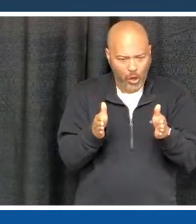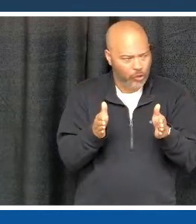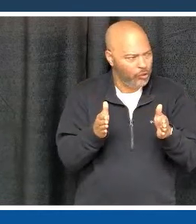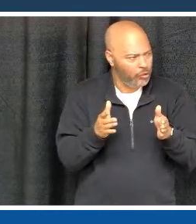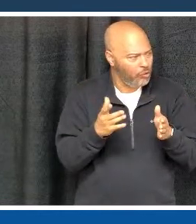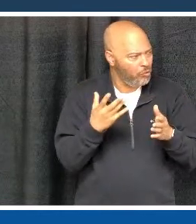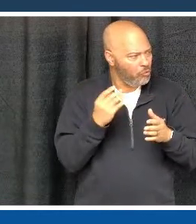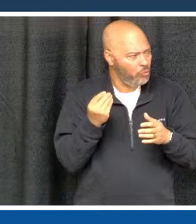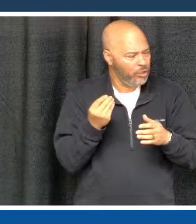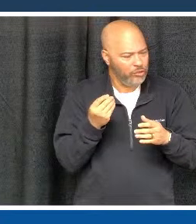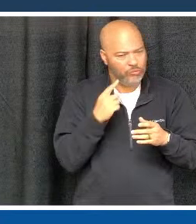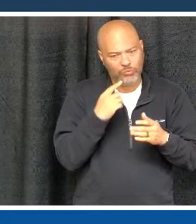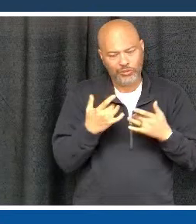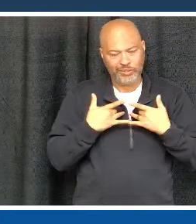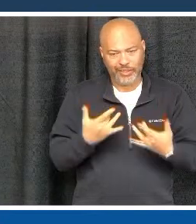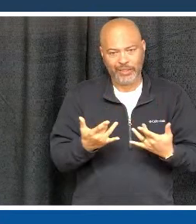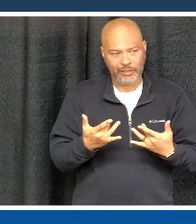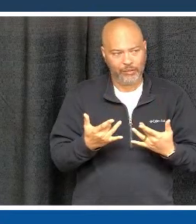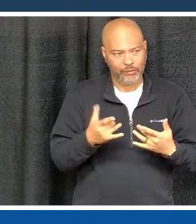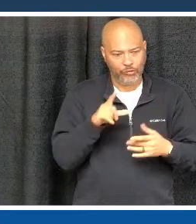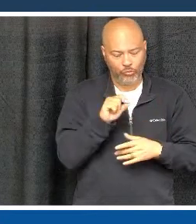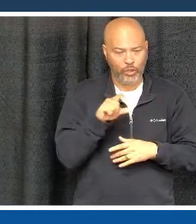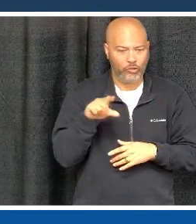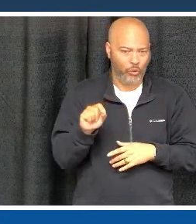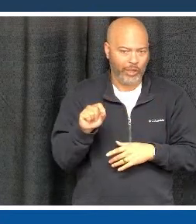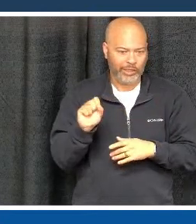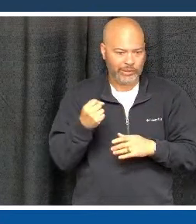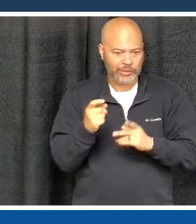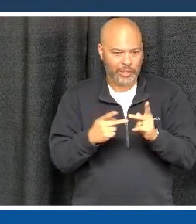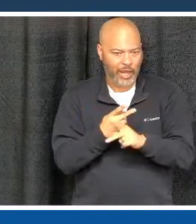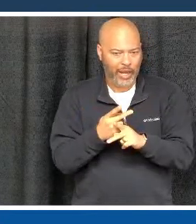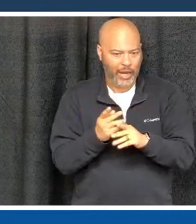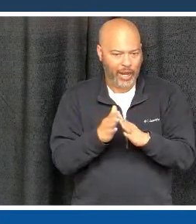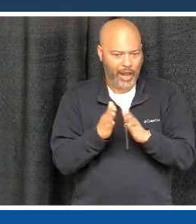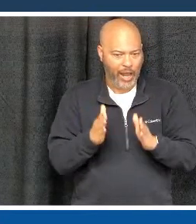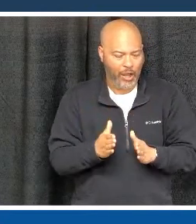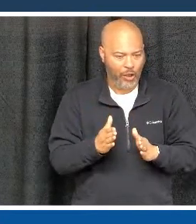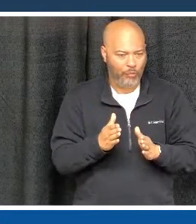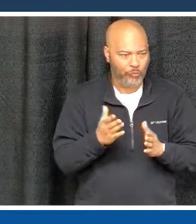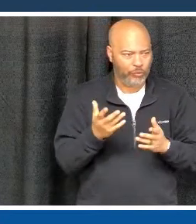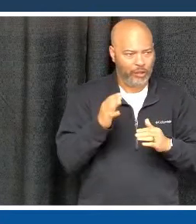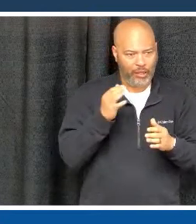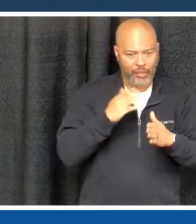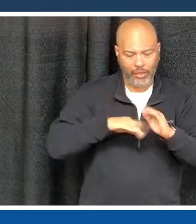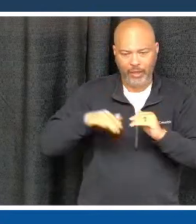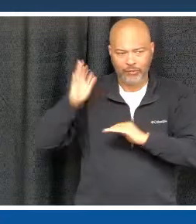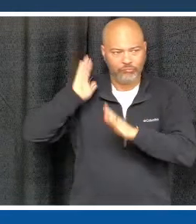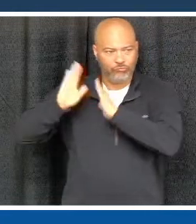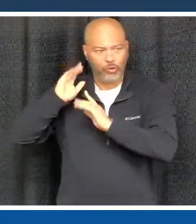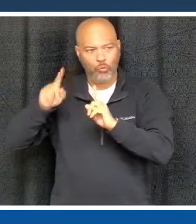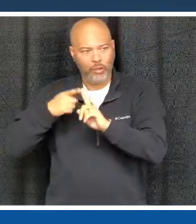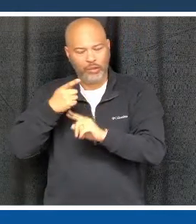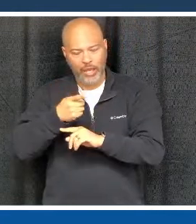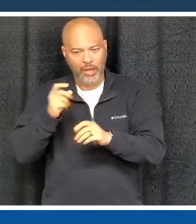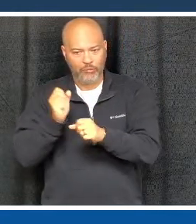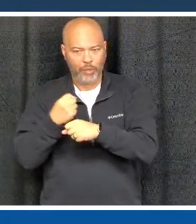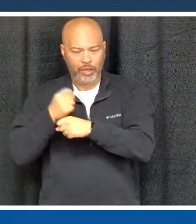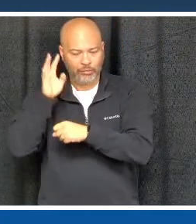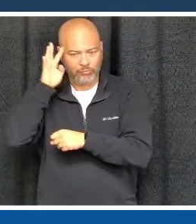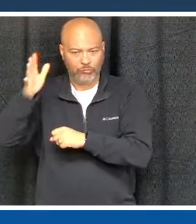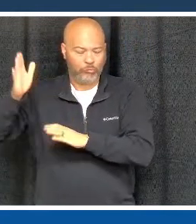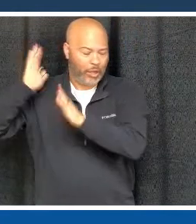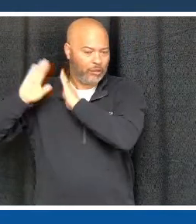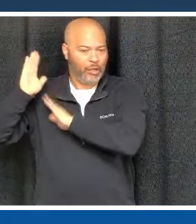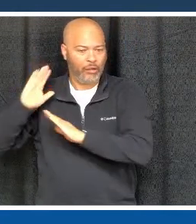pretty much indicative of a 2020s development pattern versus when this development was created back in the